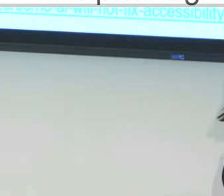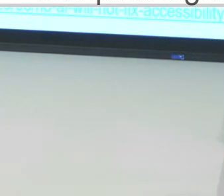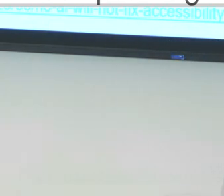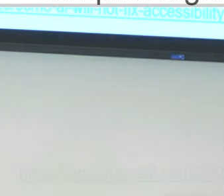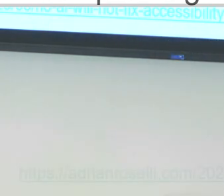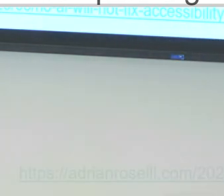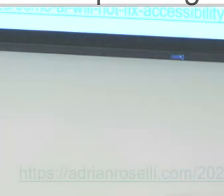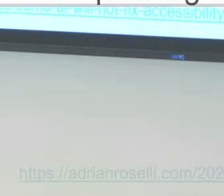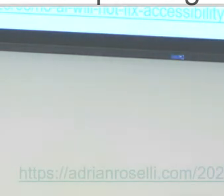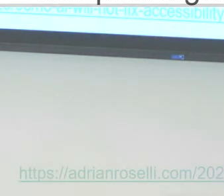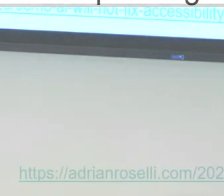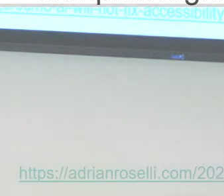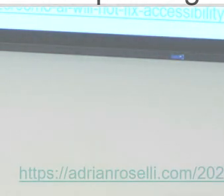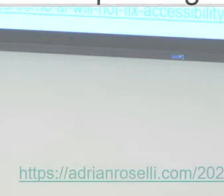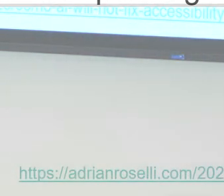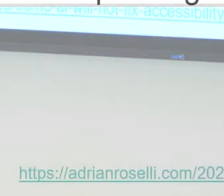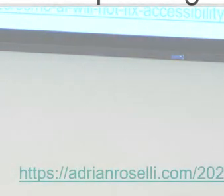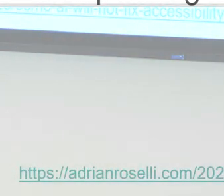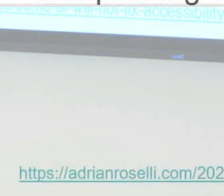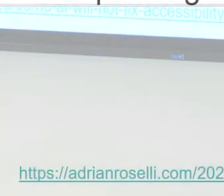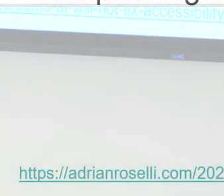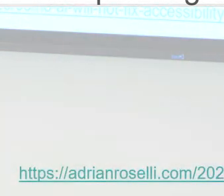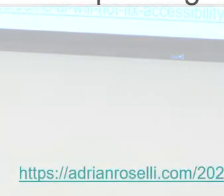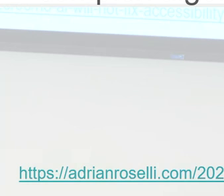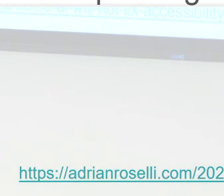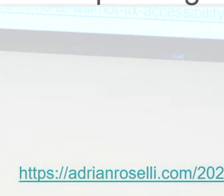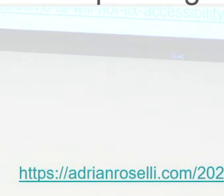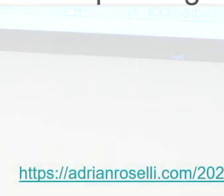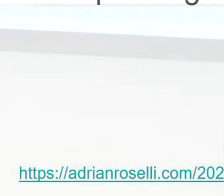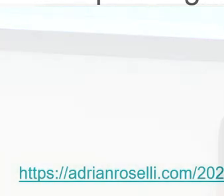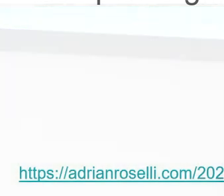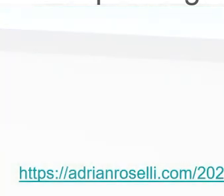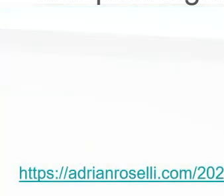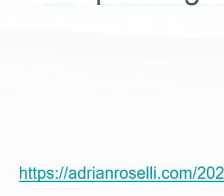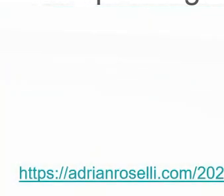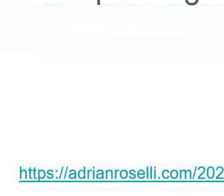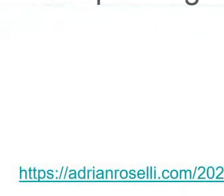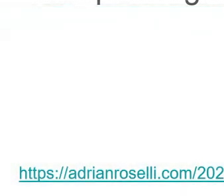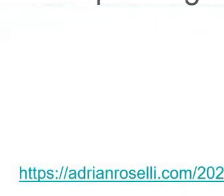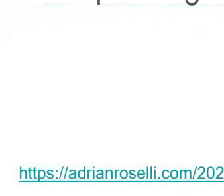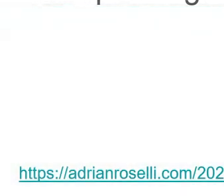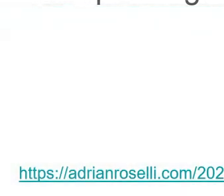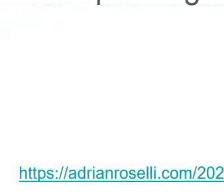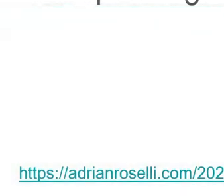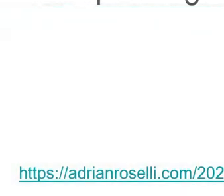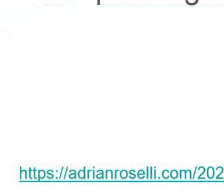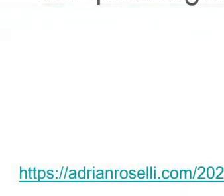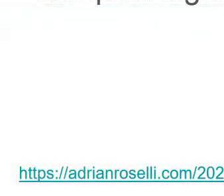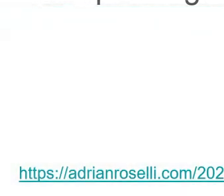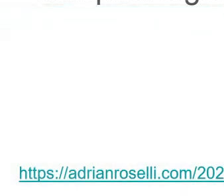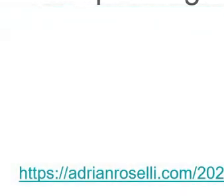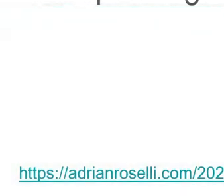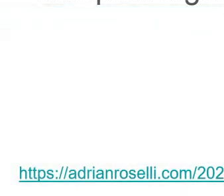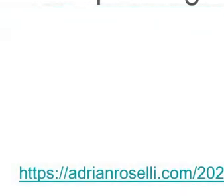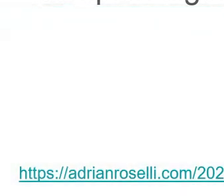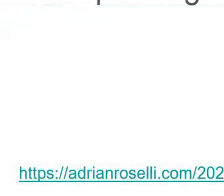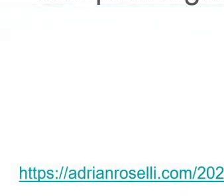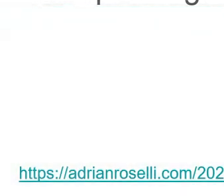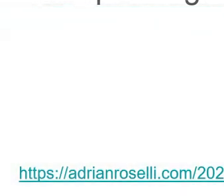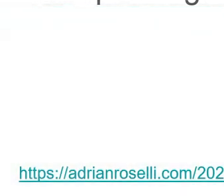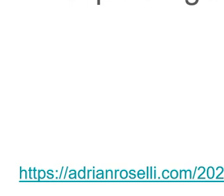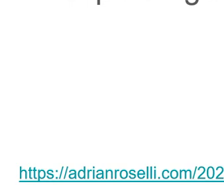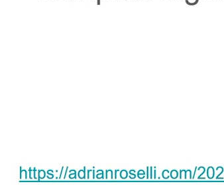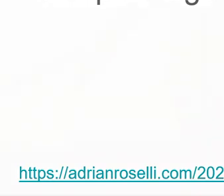code. It is not the approximation of human-like ramblings produced by the complex algorithms, generally rebranded as